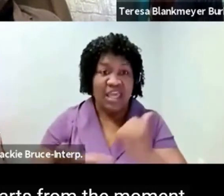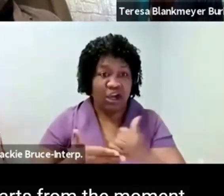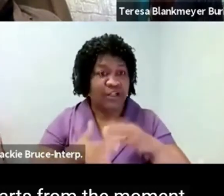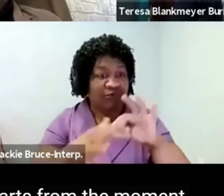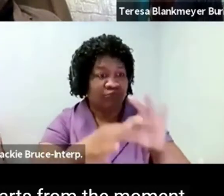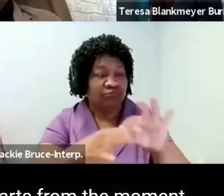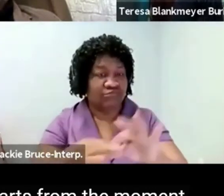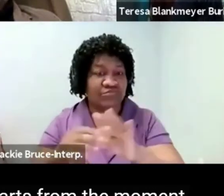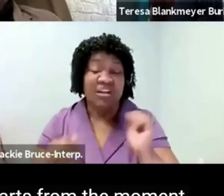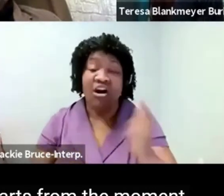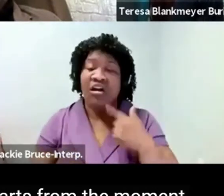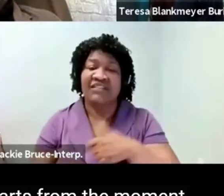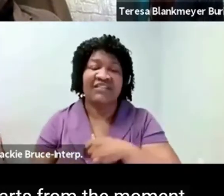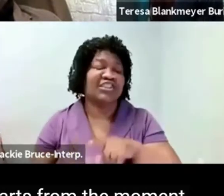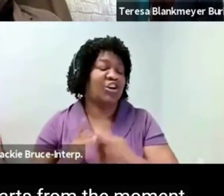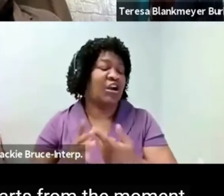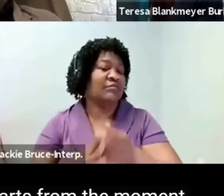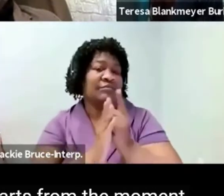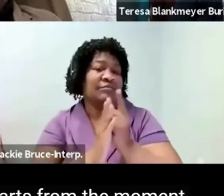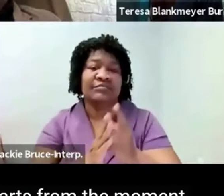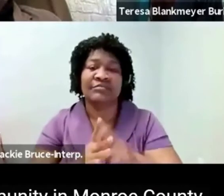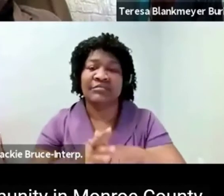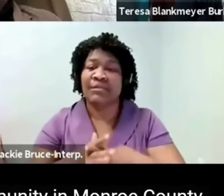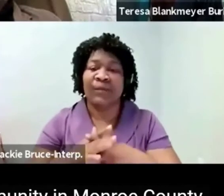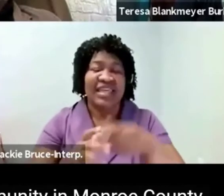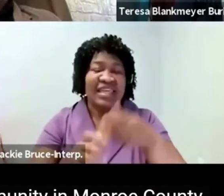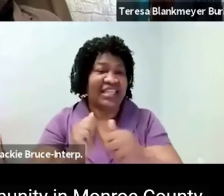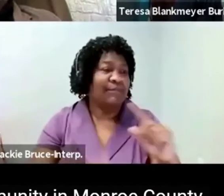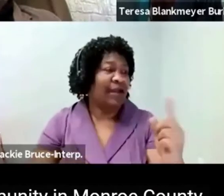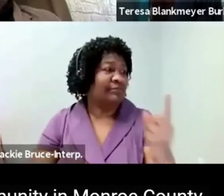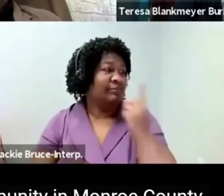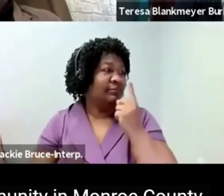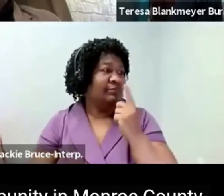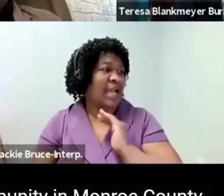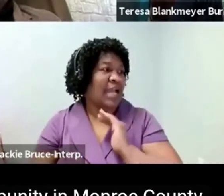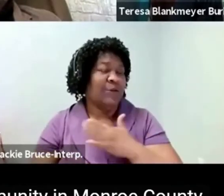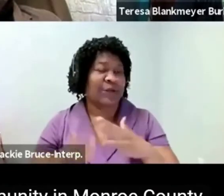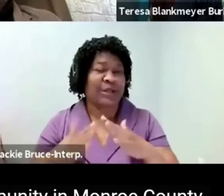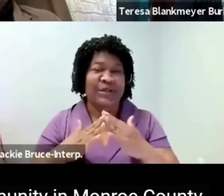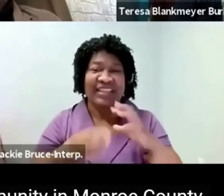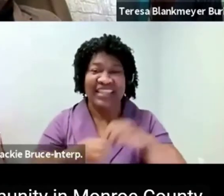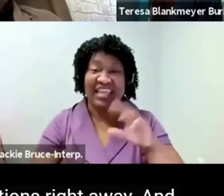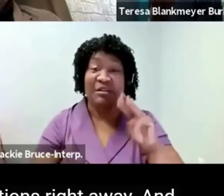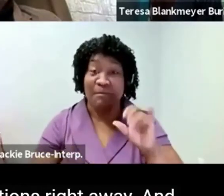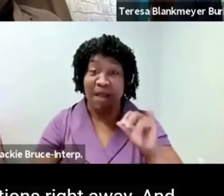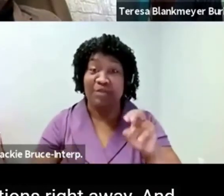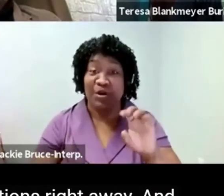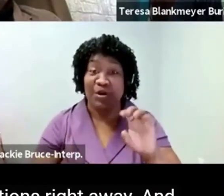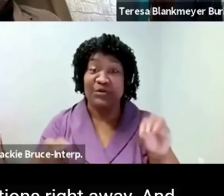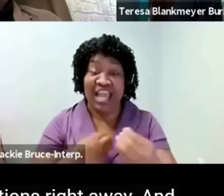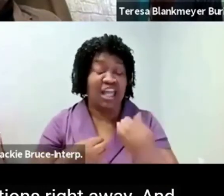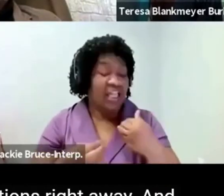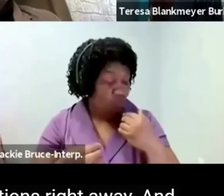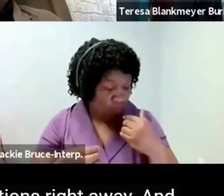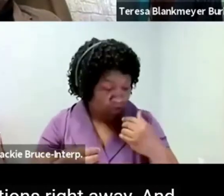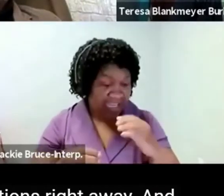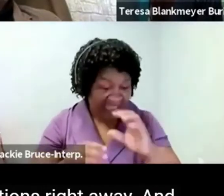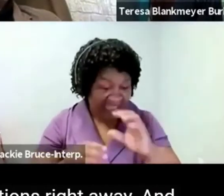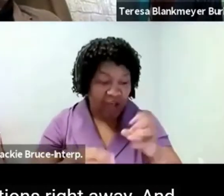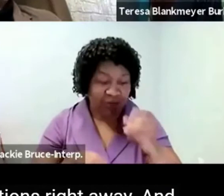So for us, it all starts from the very moment anybody comes inside of our community in Monroe County. We're going to make those connections right